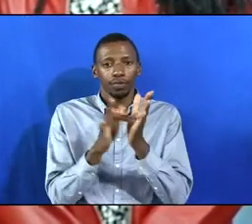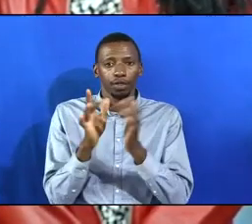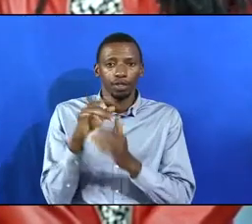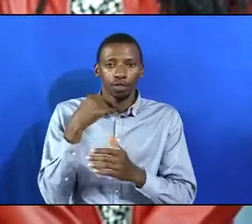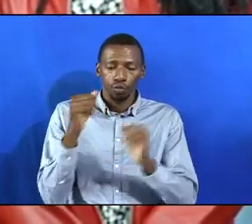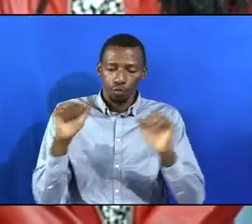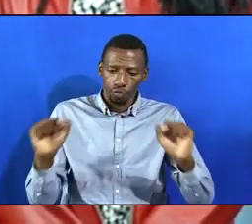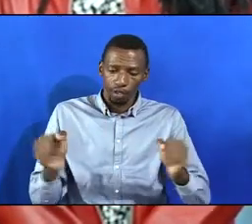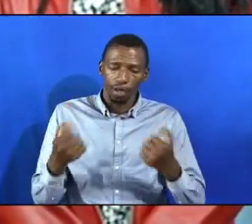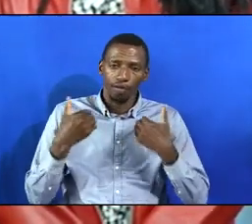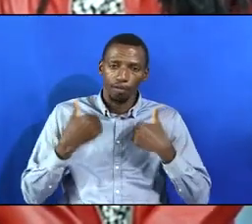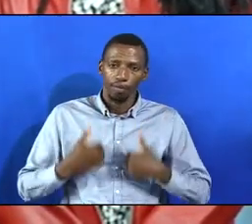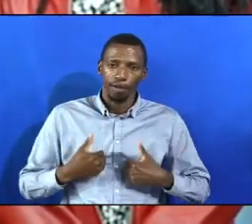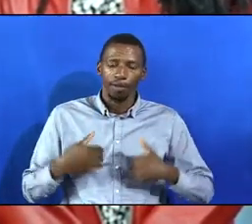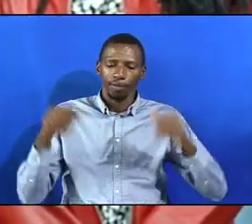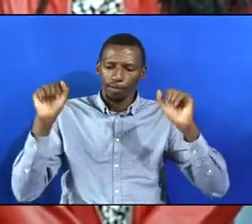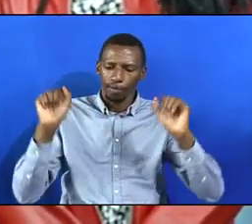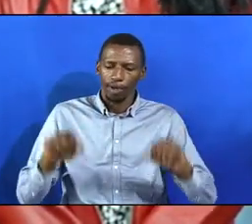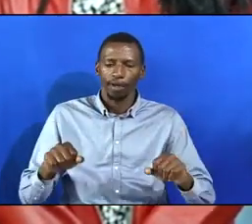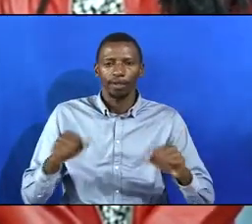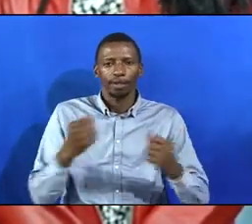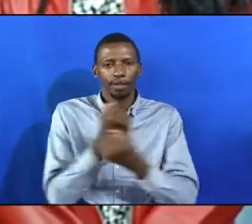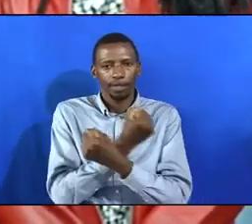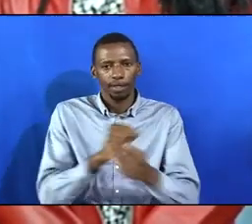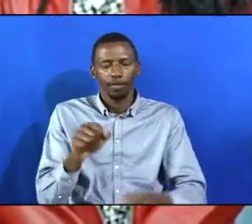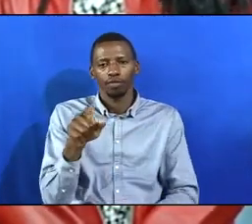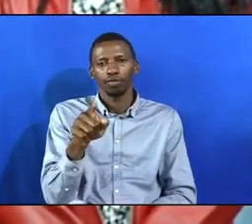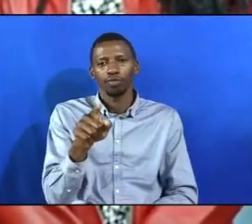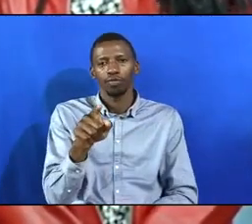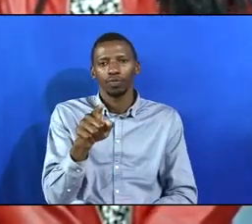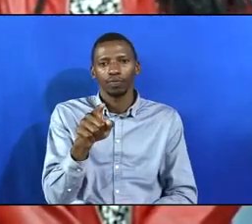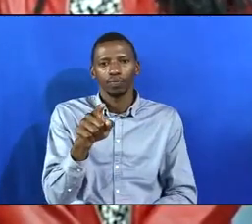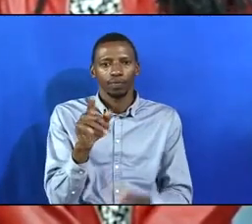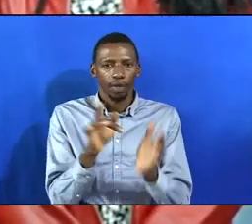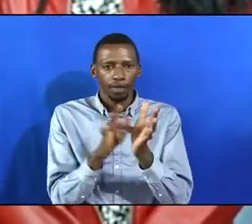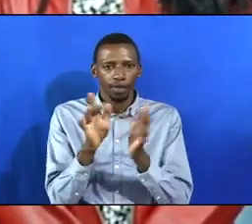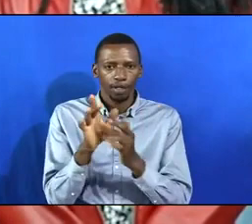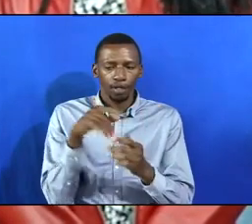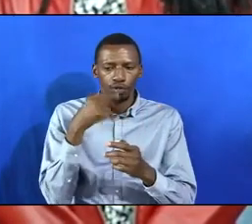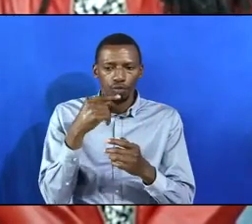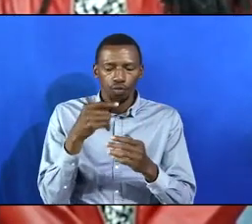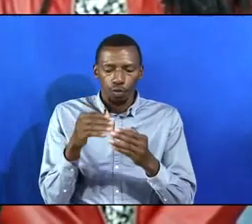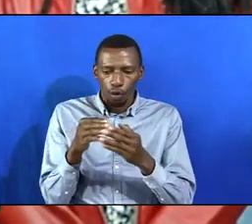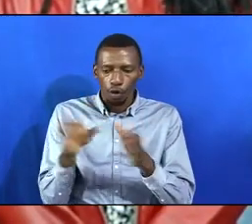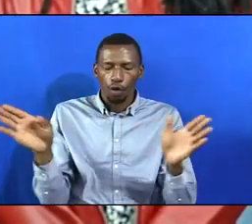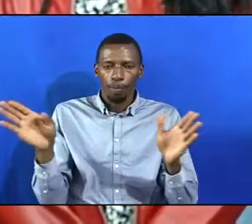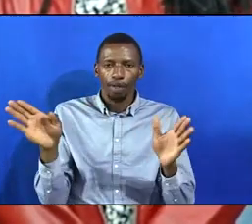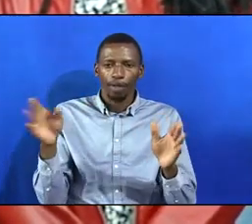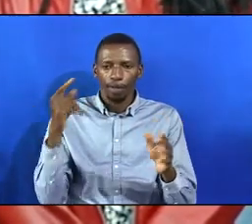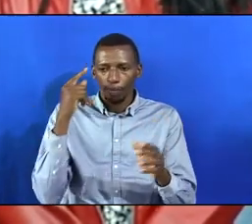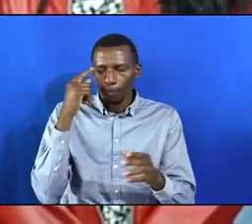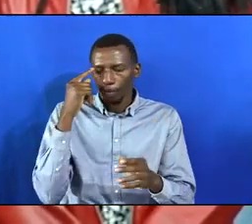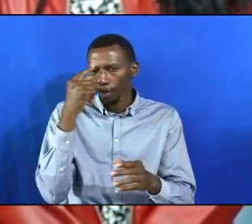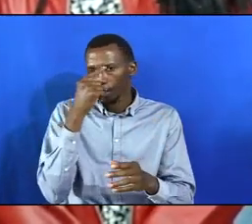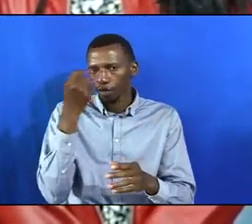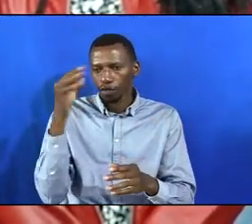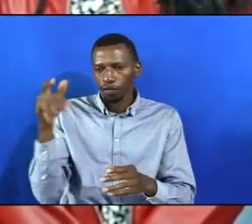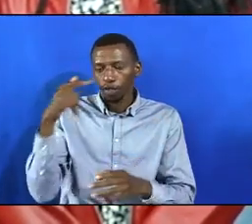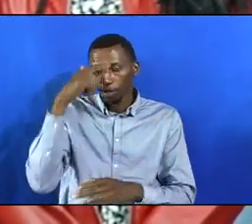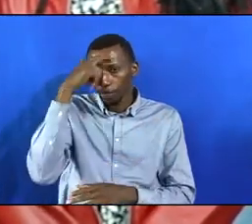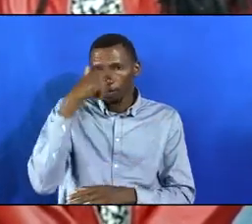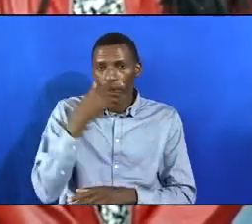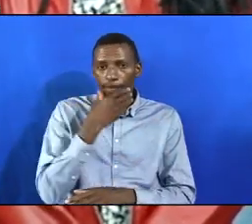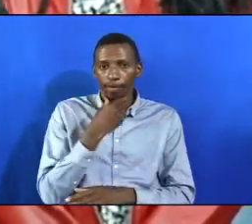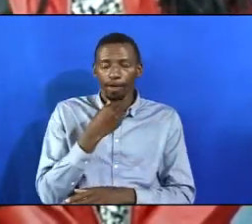you. The Jesus who opened the eyes of this man here, today is opening your eyes by this gospel